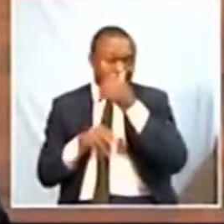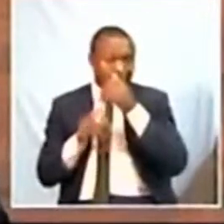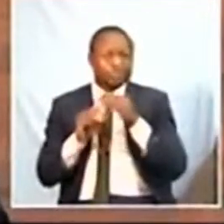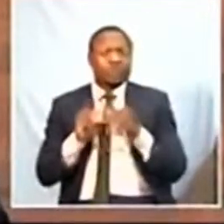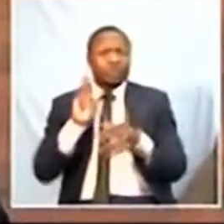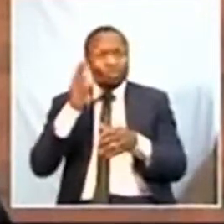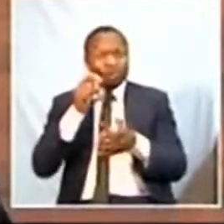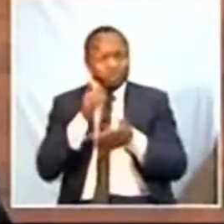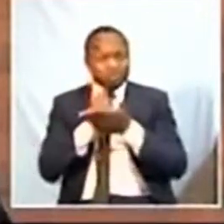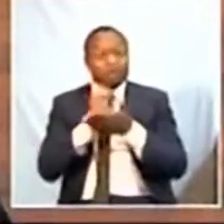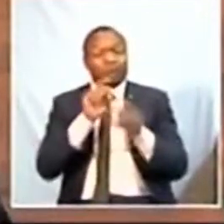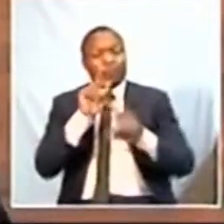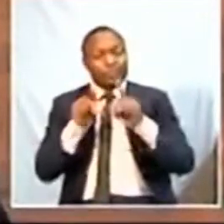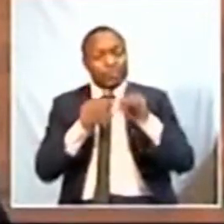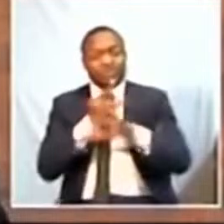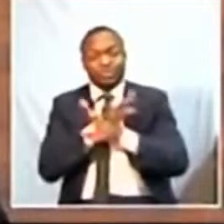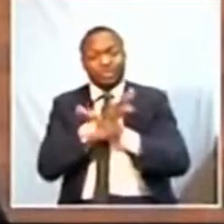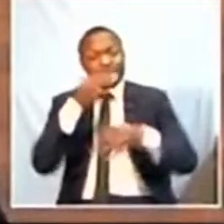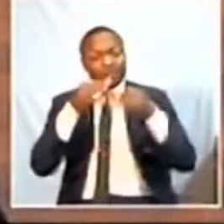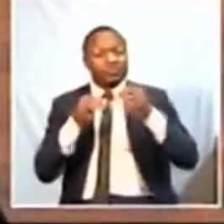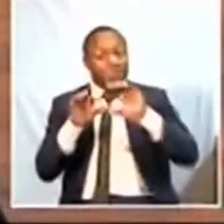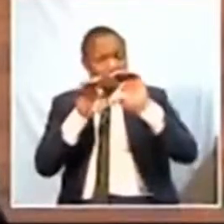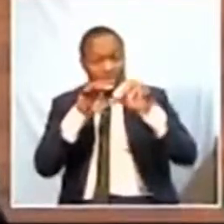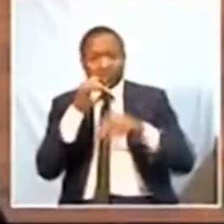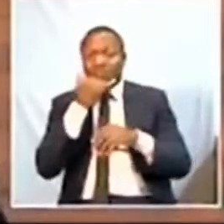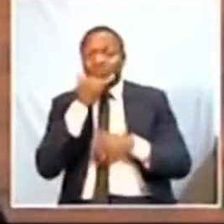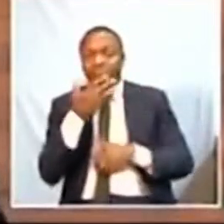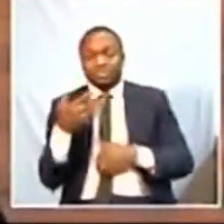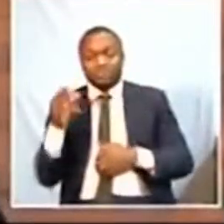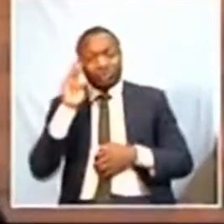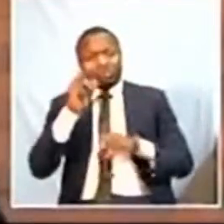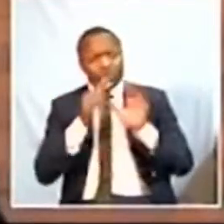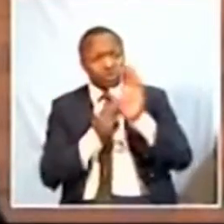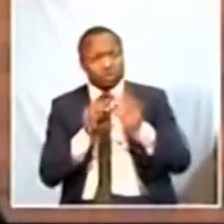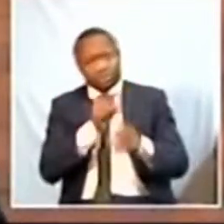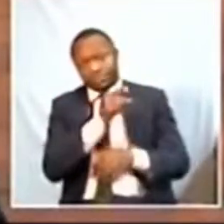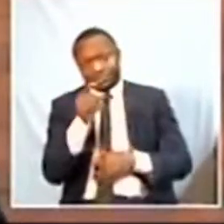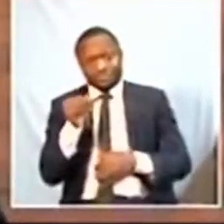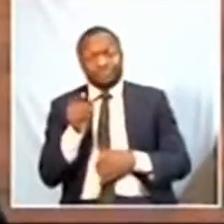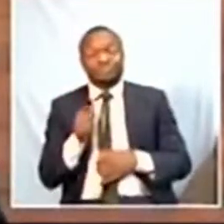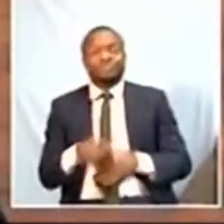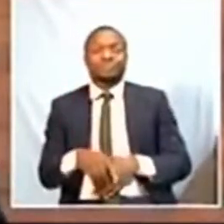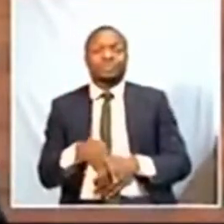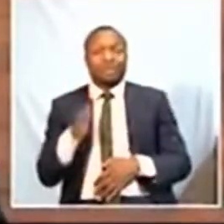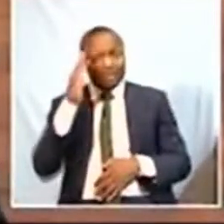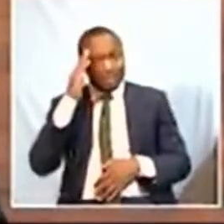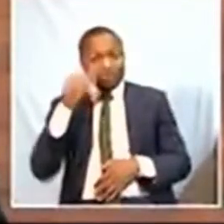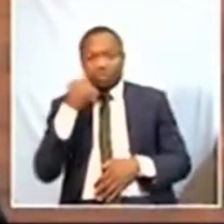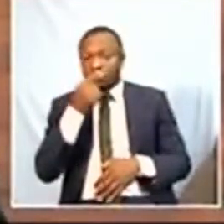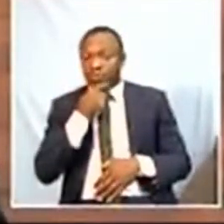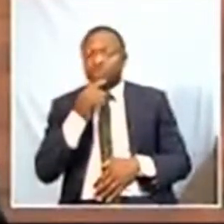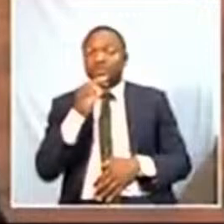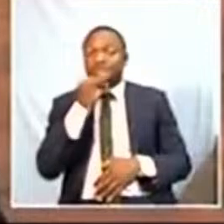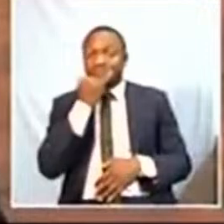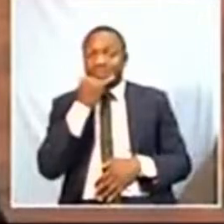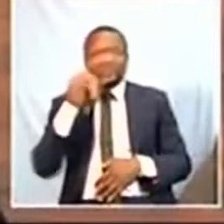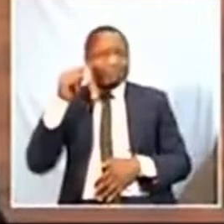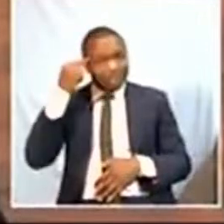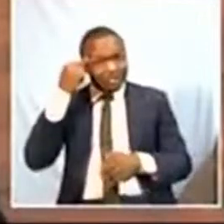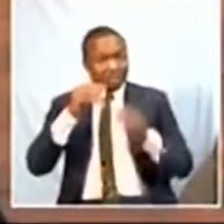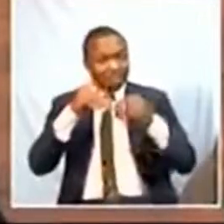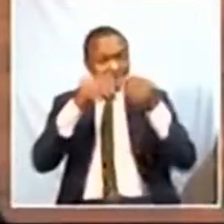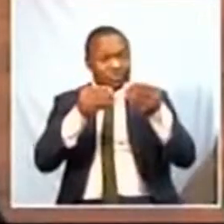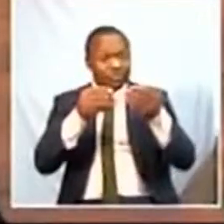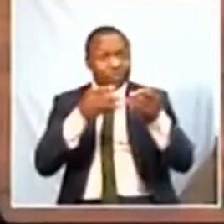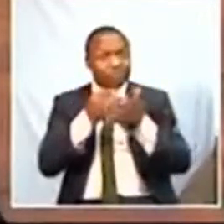to help the people of Zambia. If you are doing wrong things, we shall expose you so that they know who is wrong. Is the government giving you